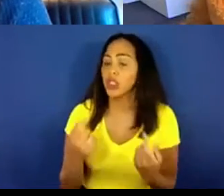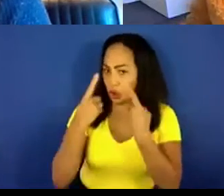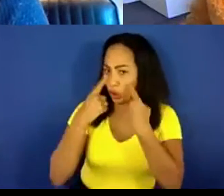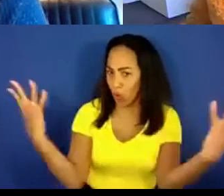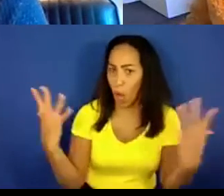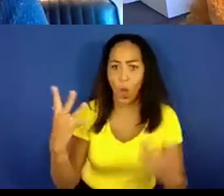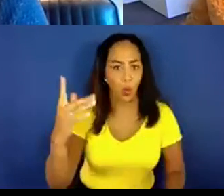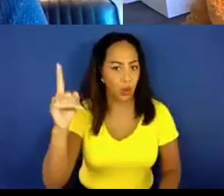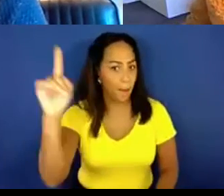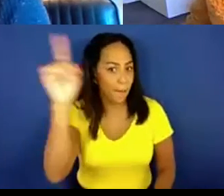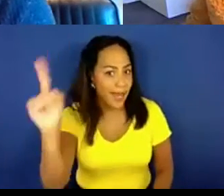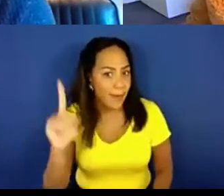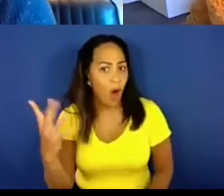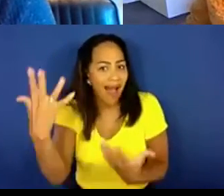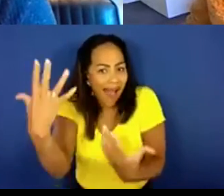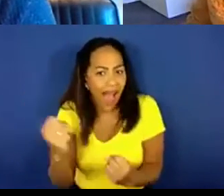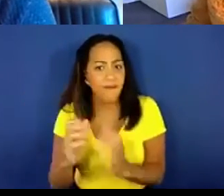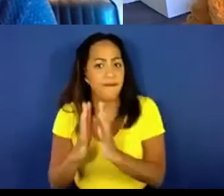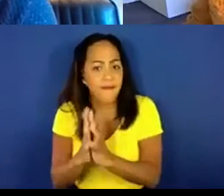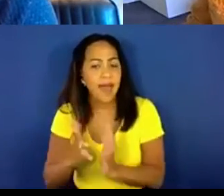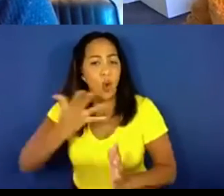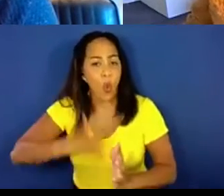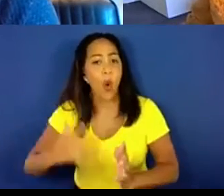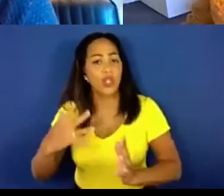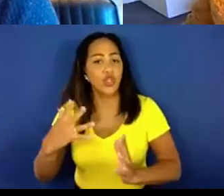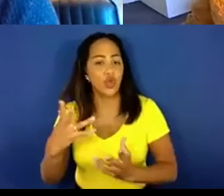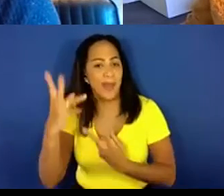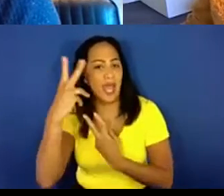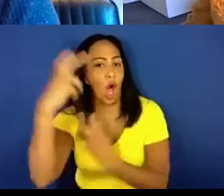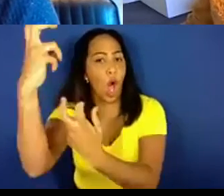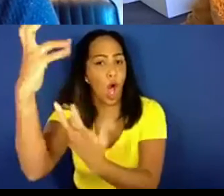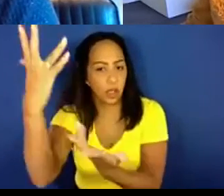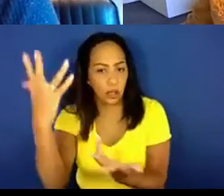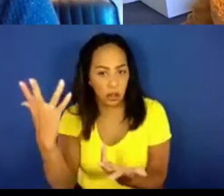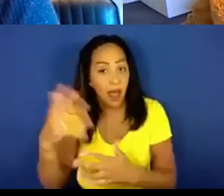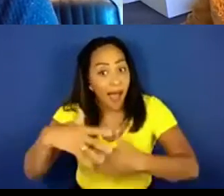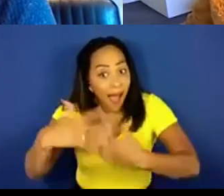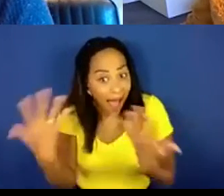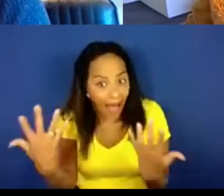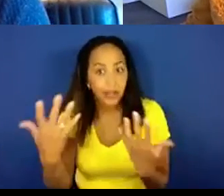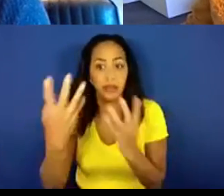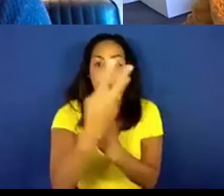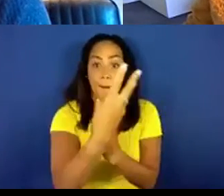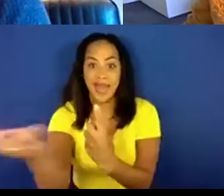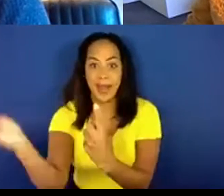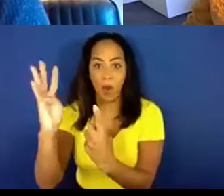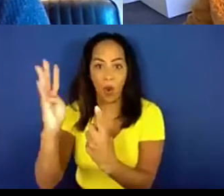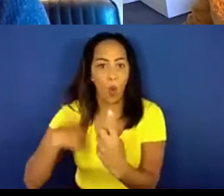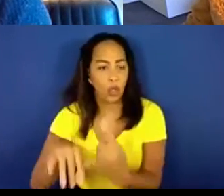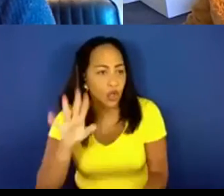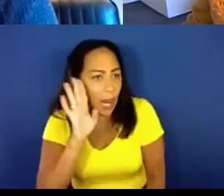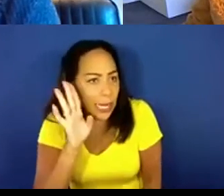heard, and also there were people who were listening to people of faith. So it's a voice that's really significant.